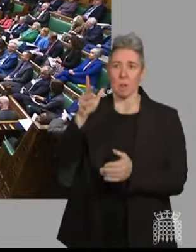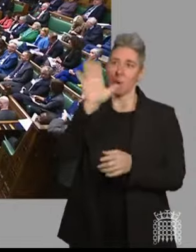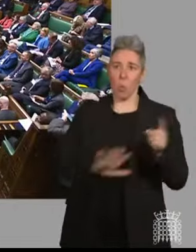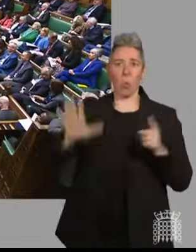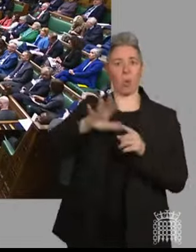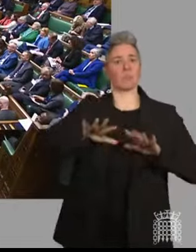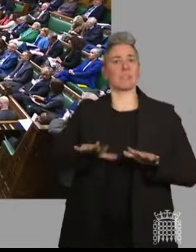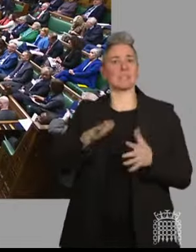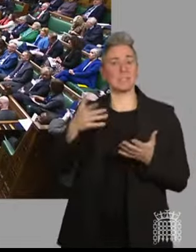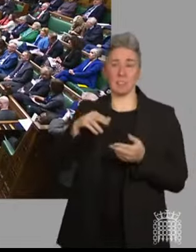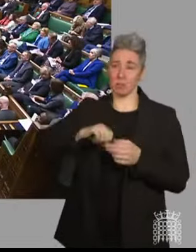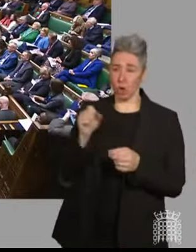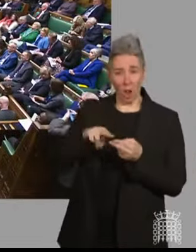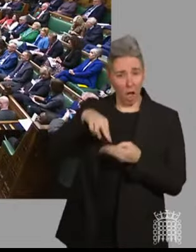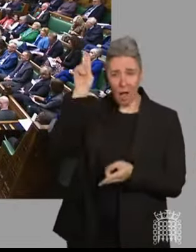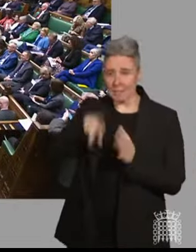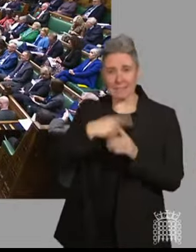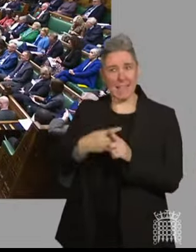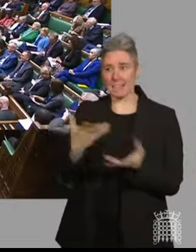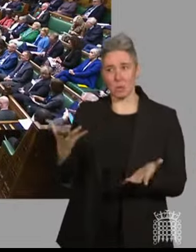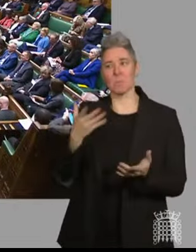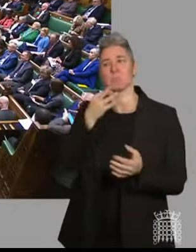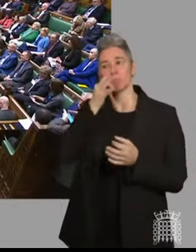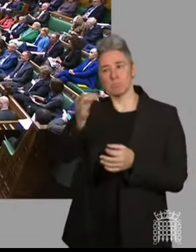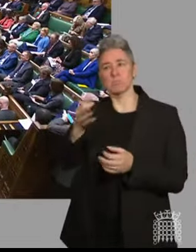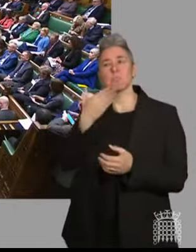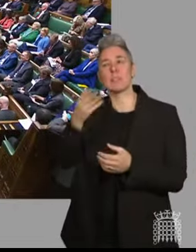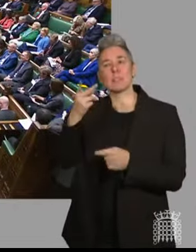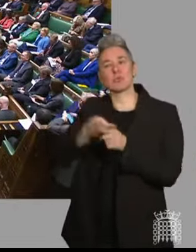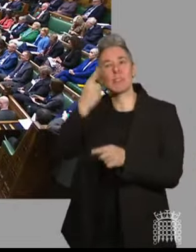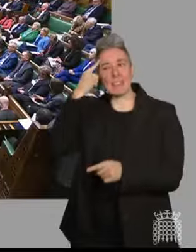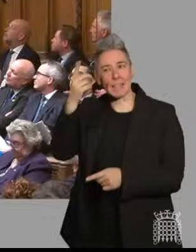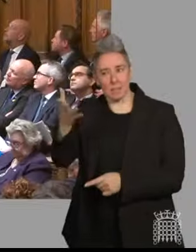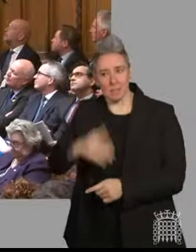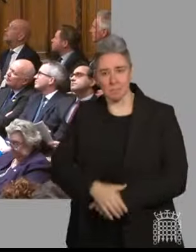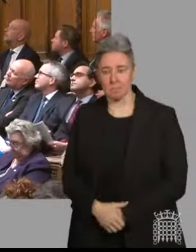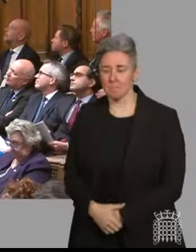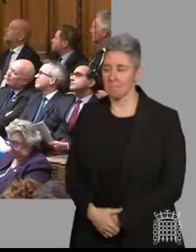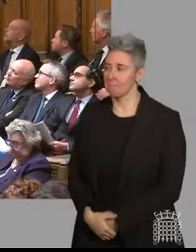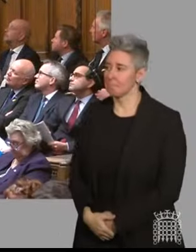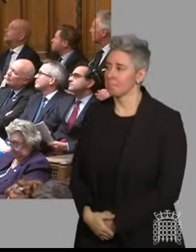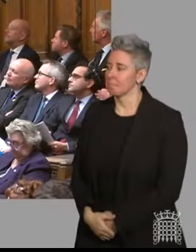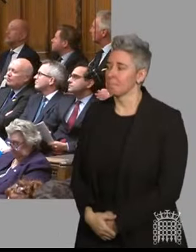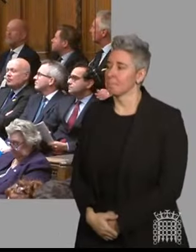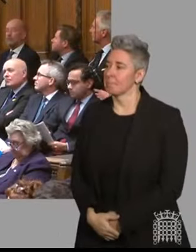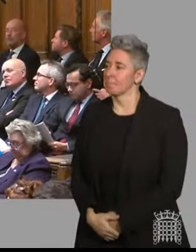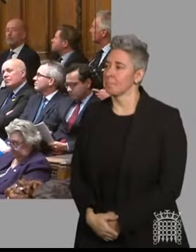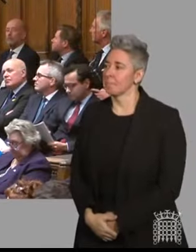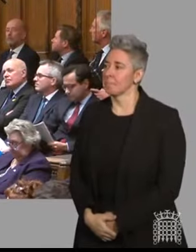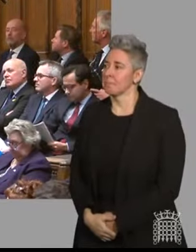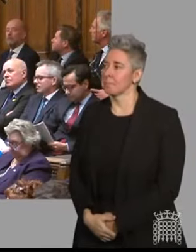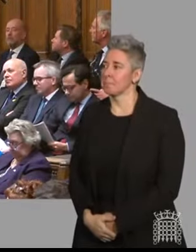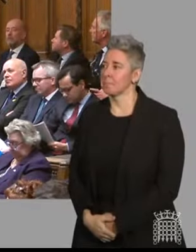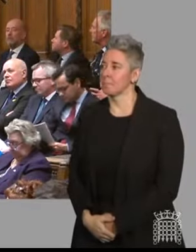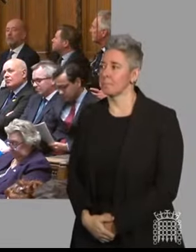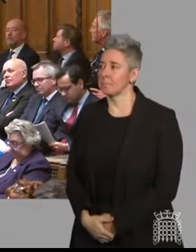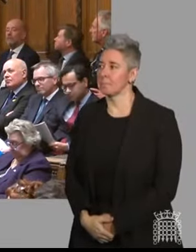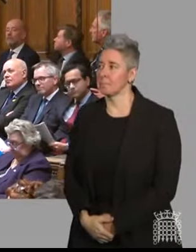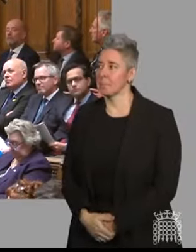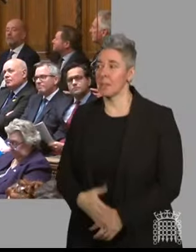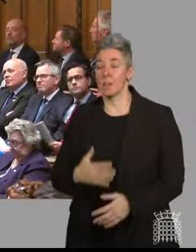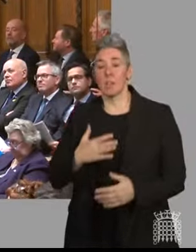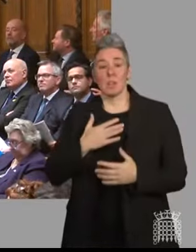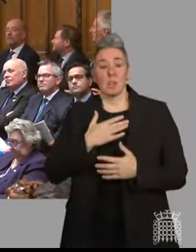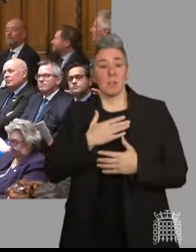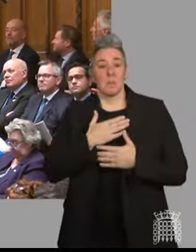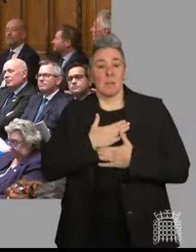Mr. Speaker. My constituents know only too well the disaster of living under a Labour regime.